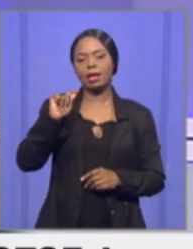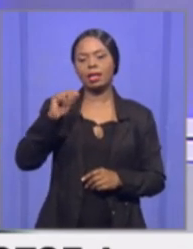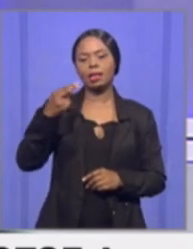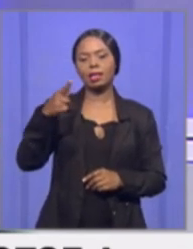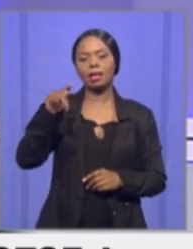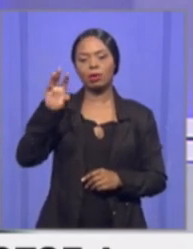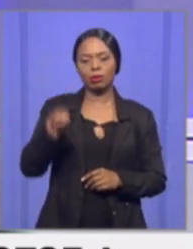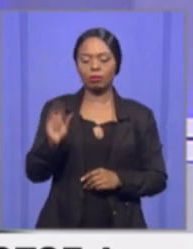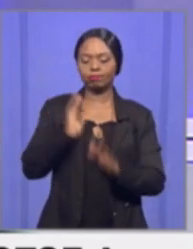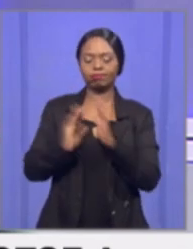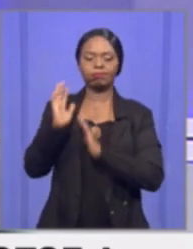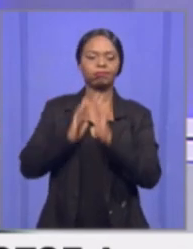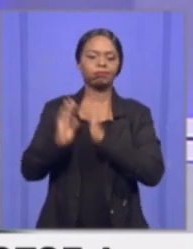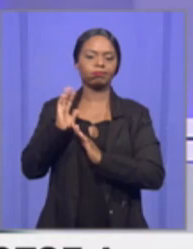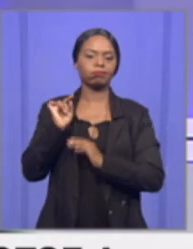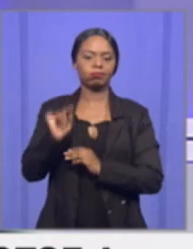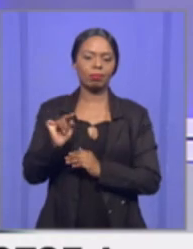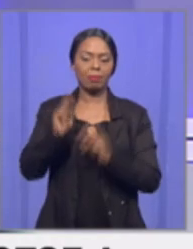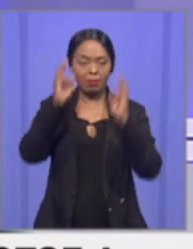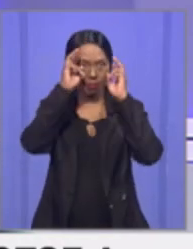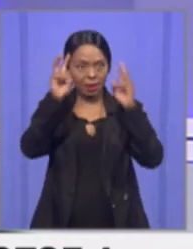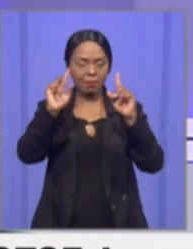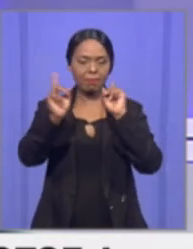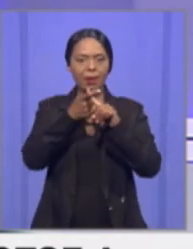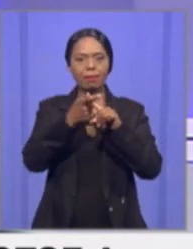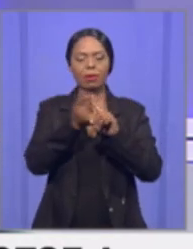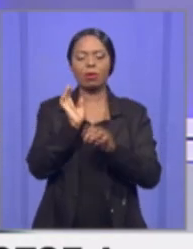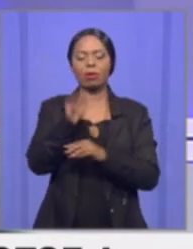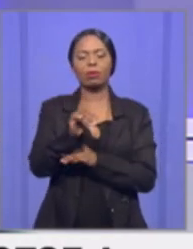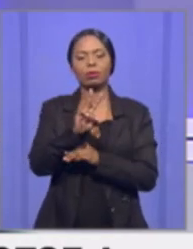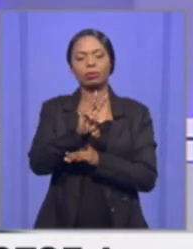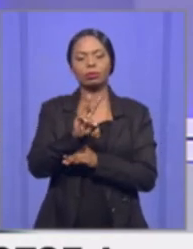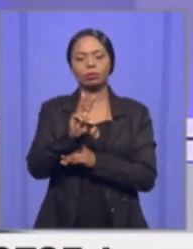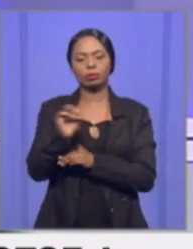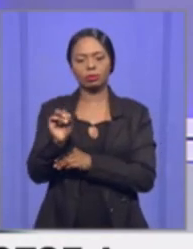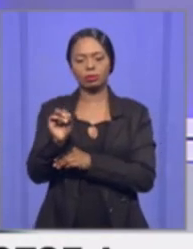malebana le kotsi ya bese e batho ba feta 20 ba tlhokafetseng mo go yona.